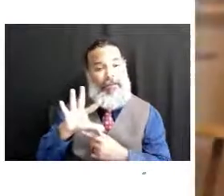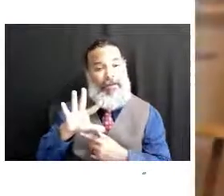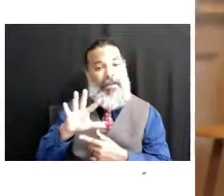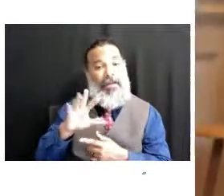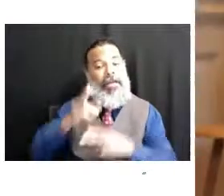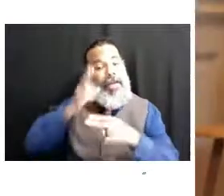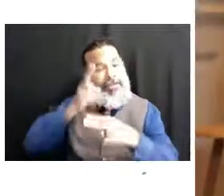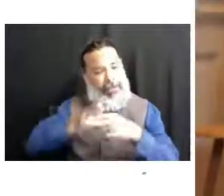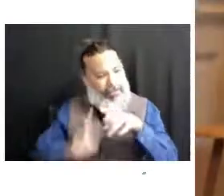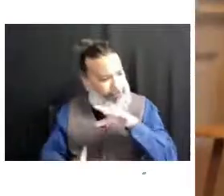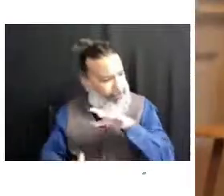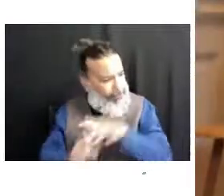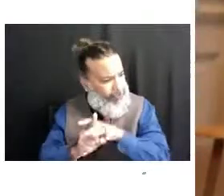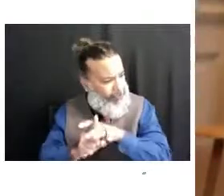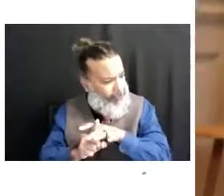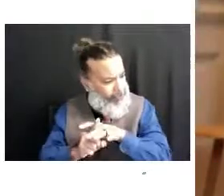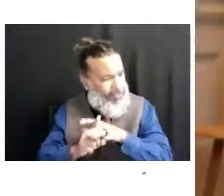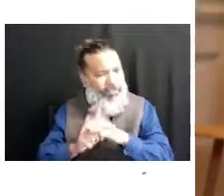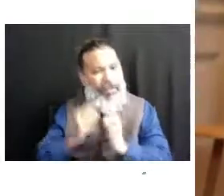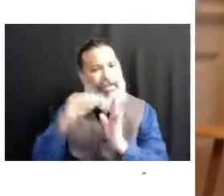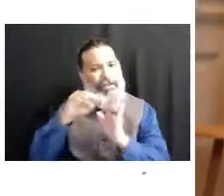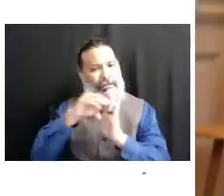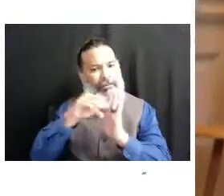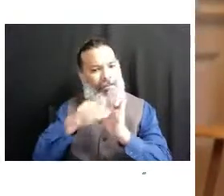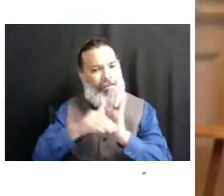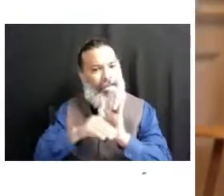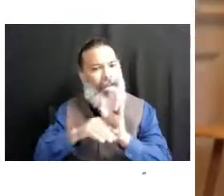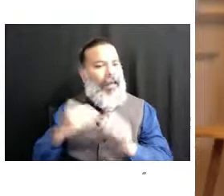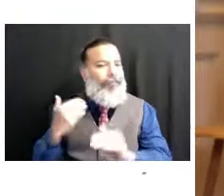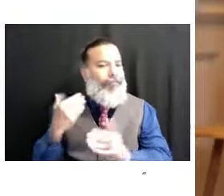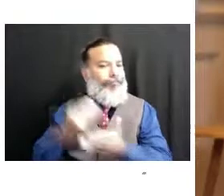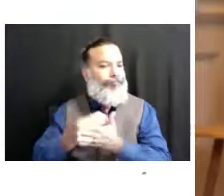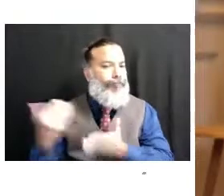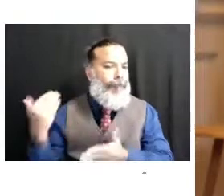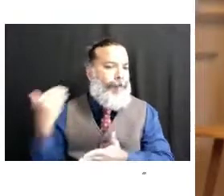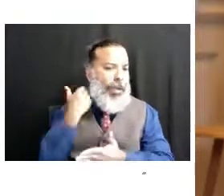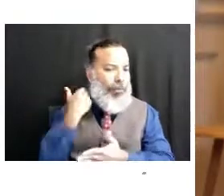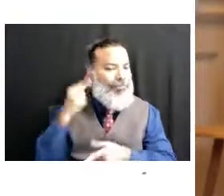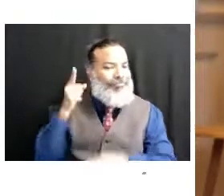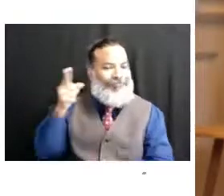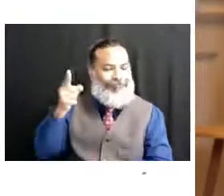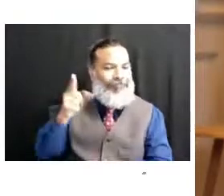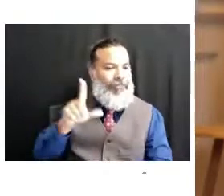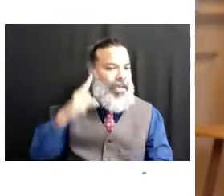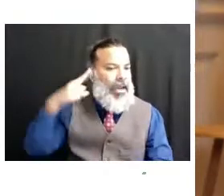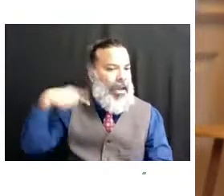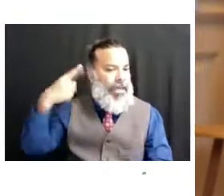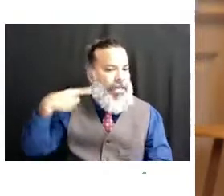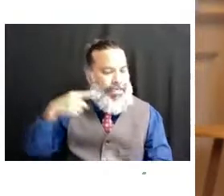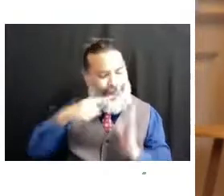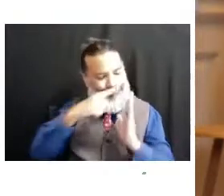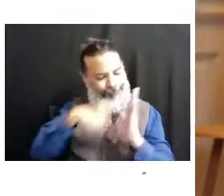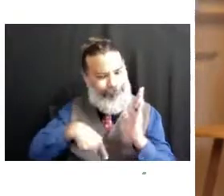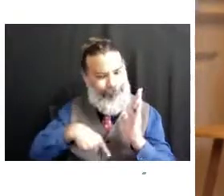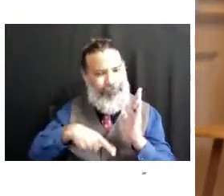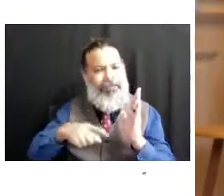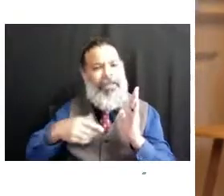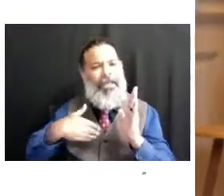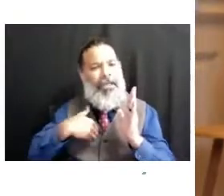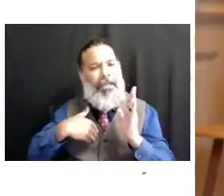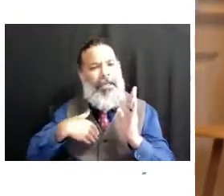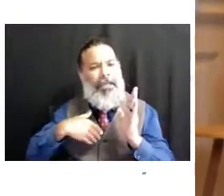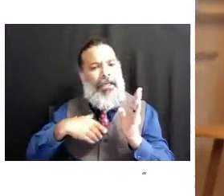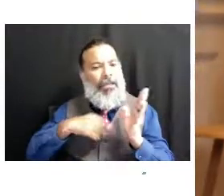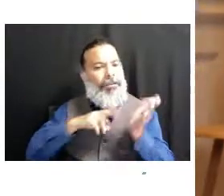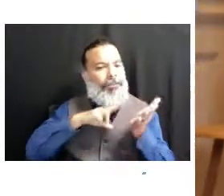name appears on a list of bankrupts in London. He has signed too